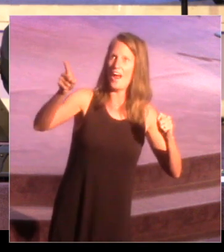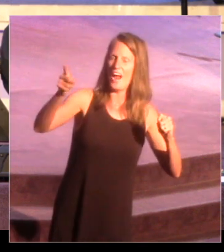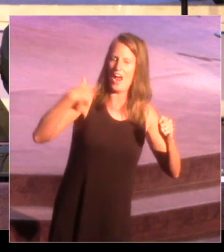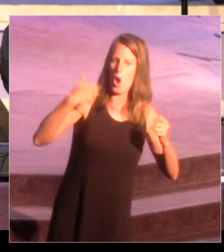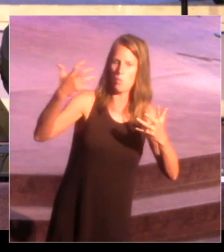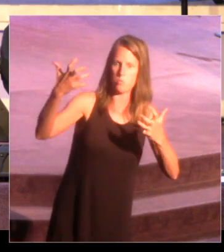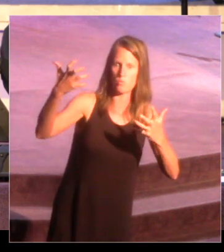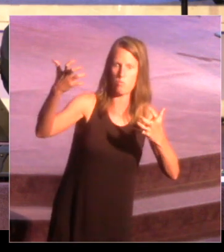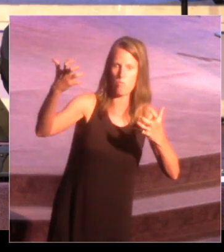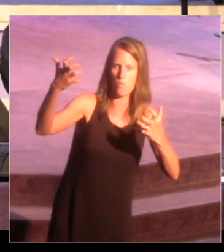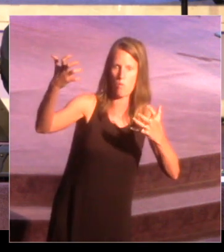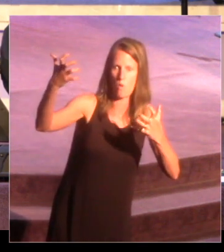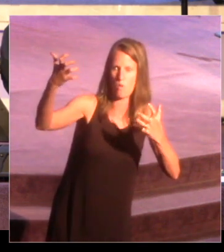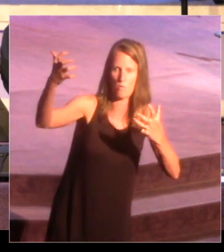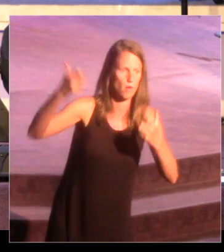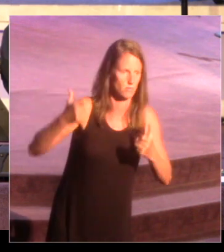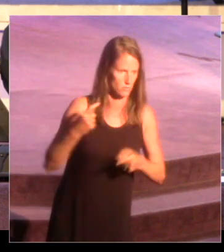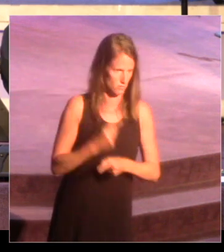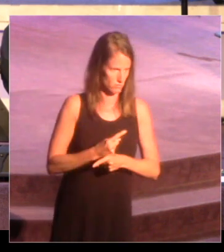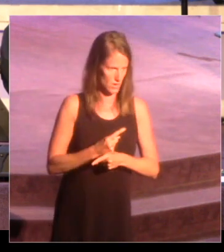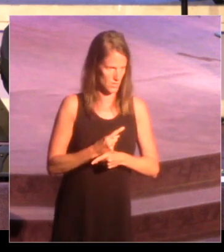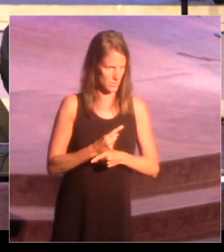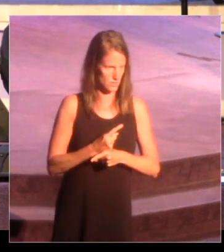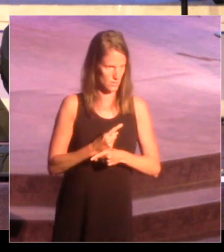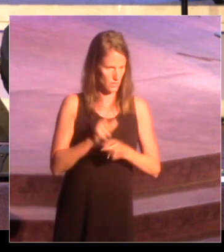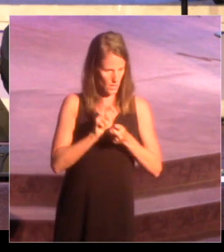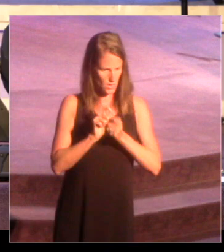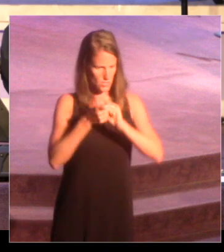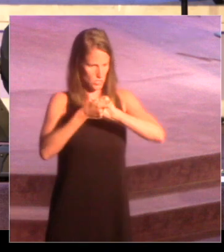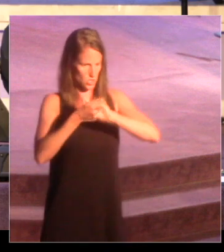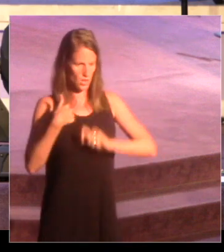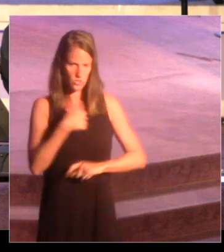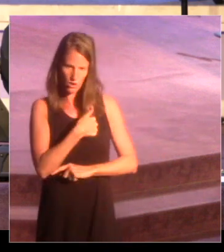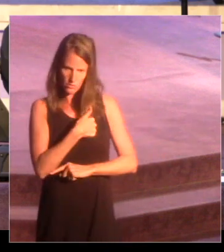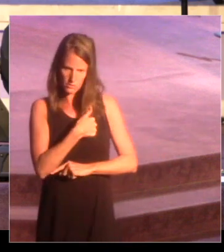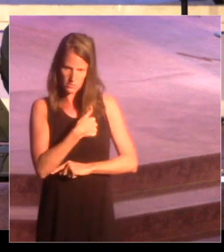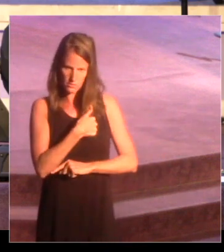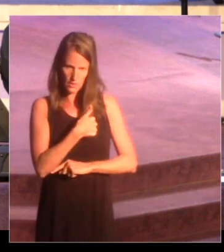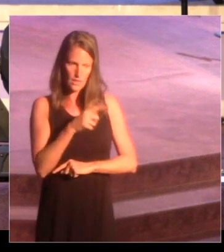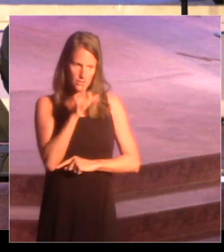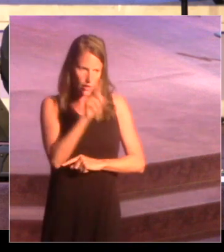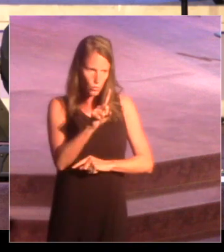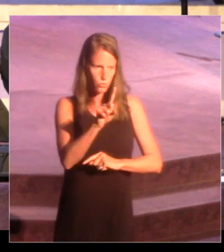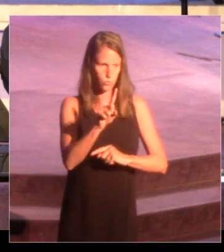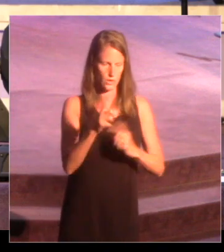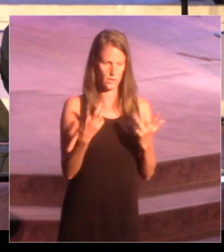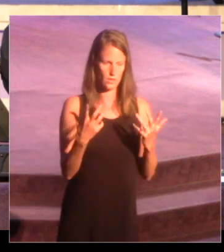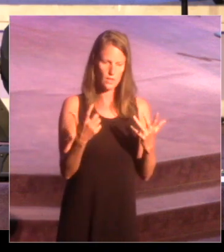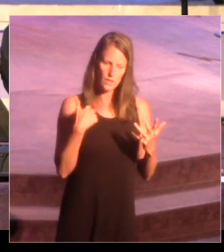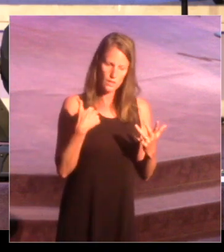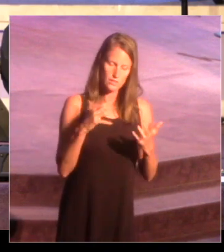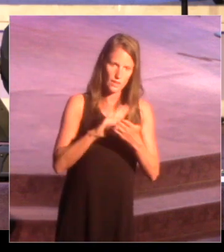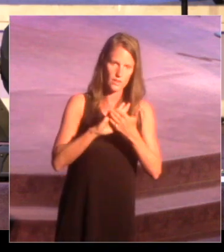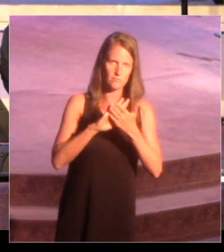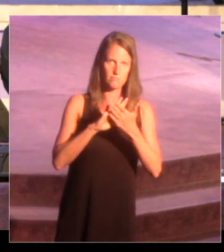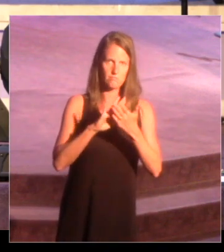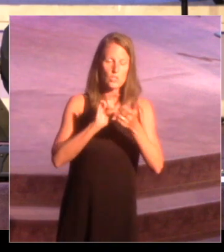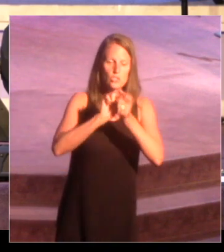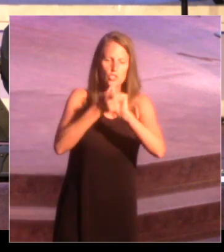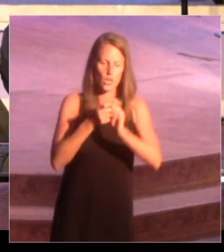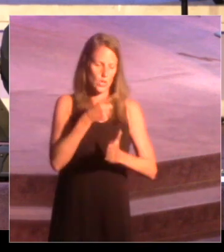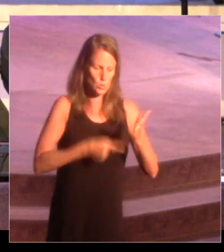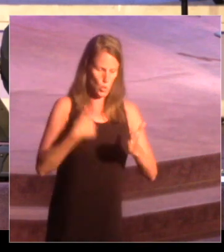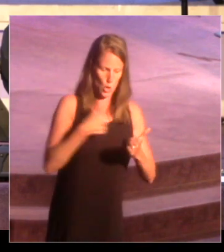now they can't be happy without it. These things shape us. They rise up and they shape our longings and our desires, and